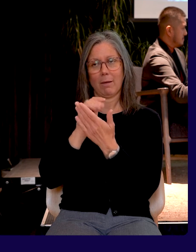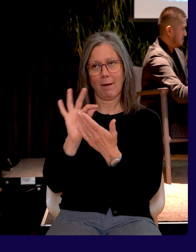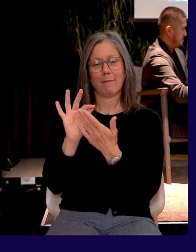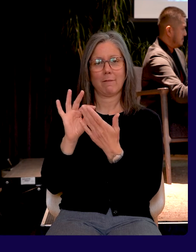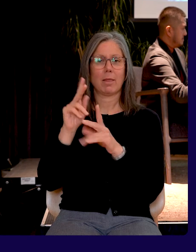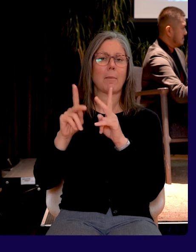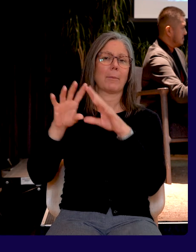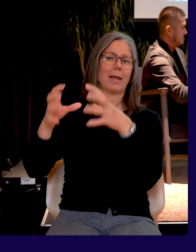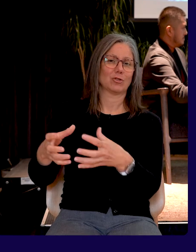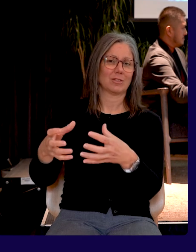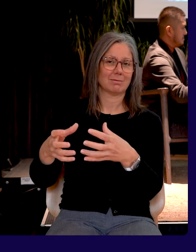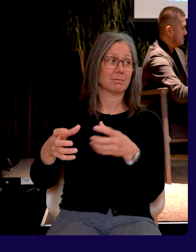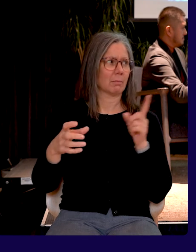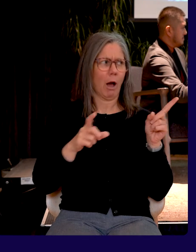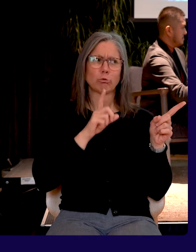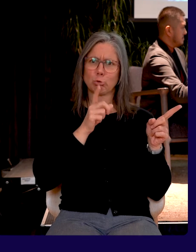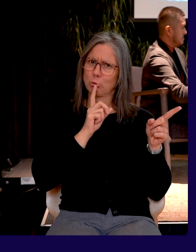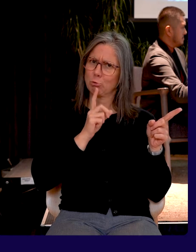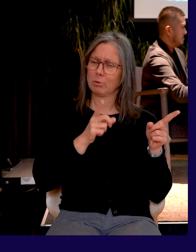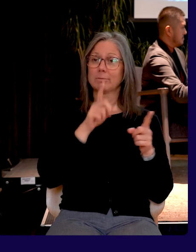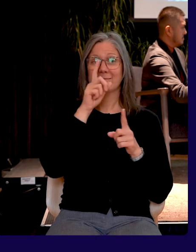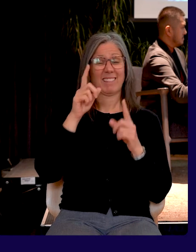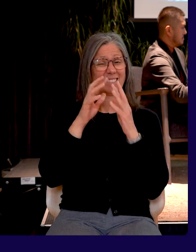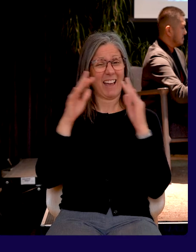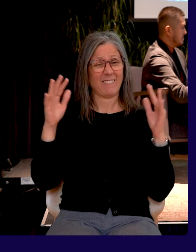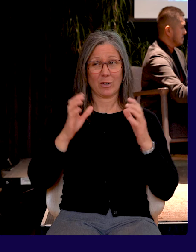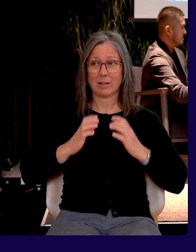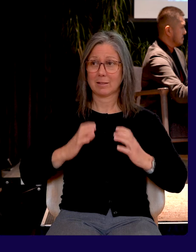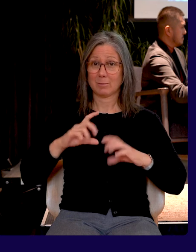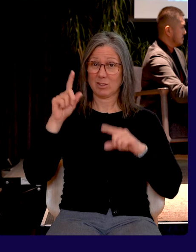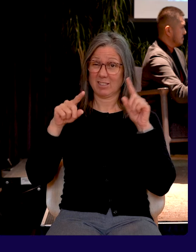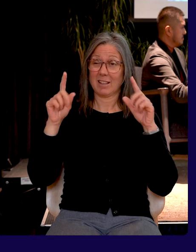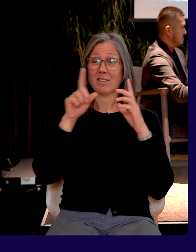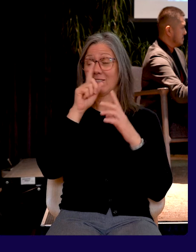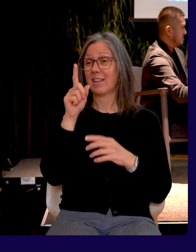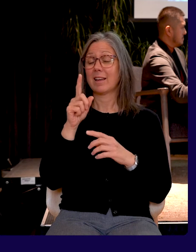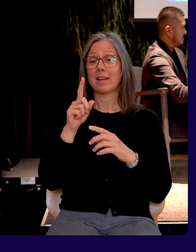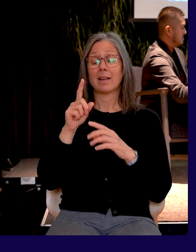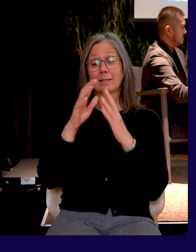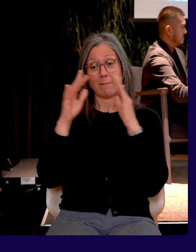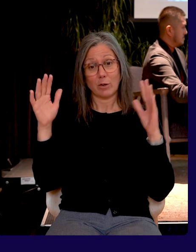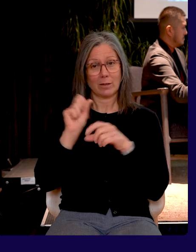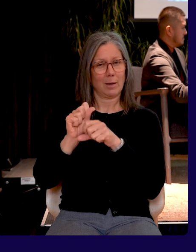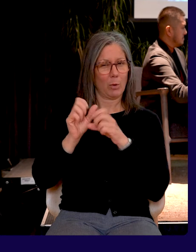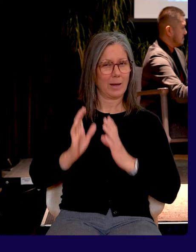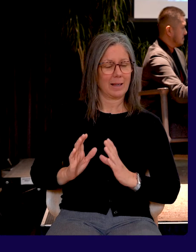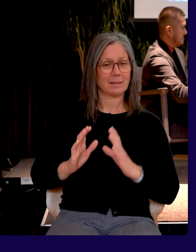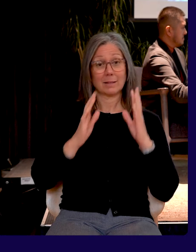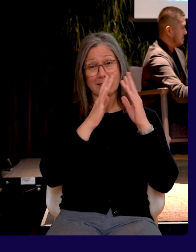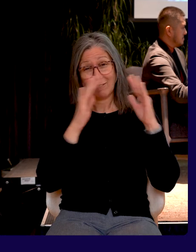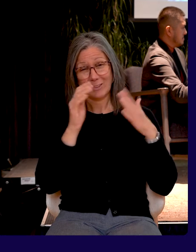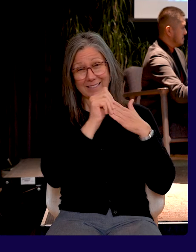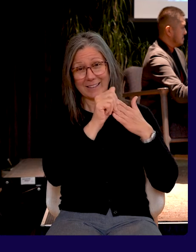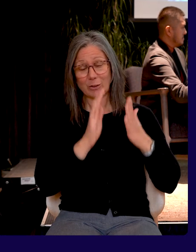the population. A very, very diverse customer base, a diverse employee base, and a diverse